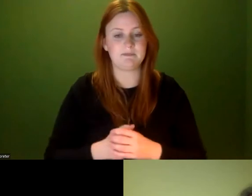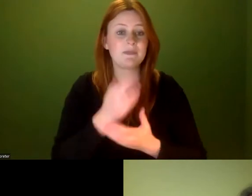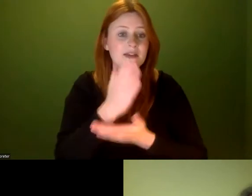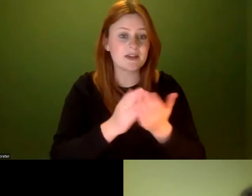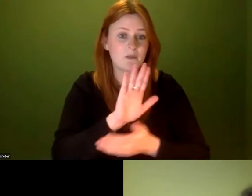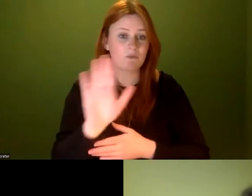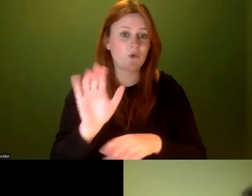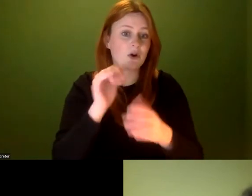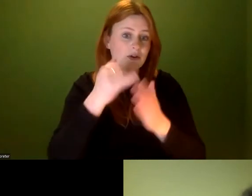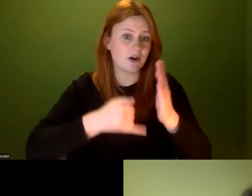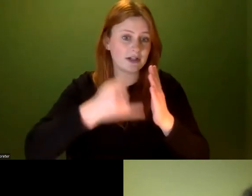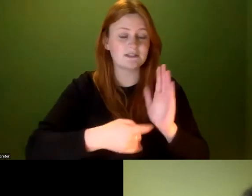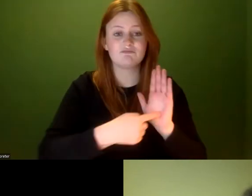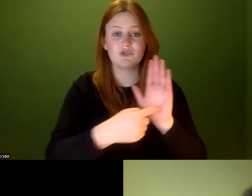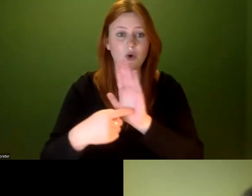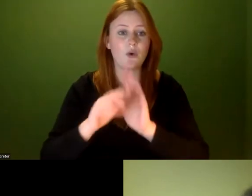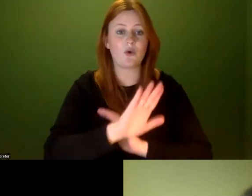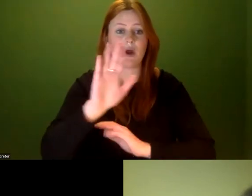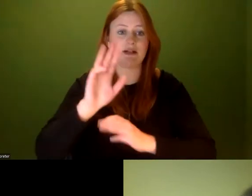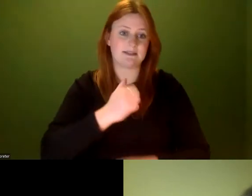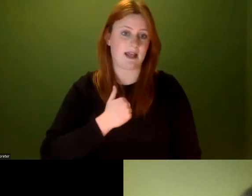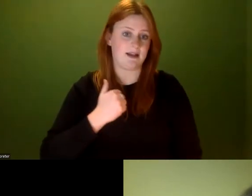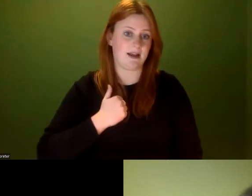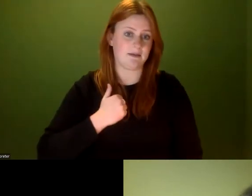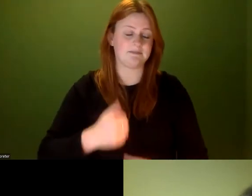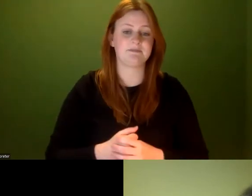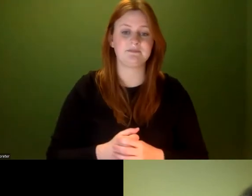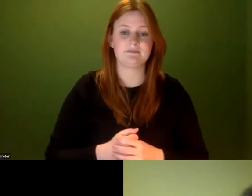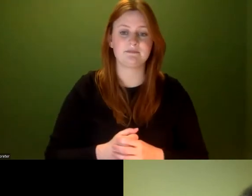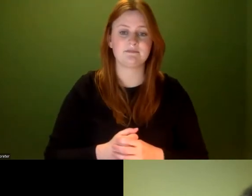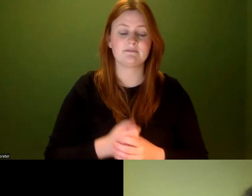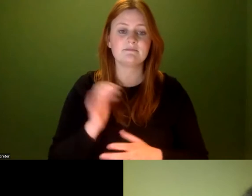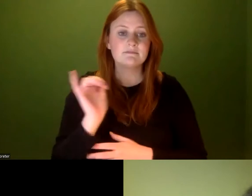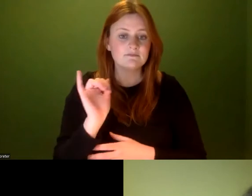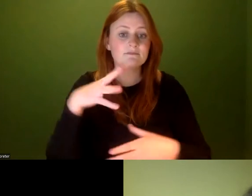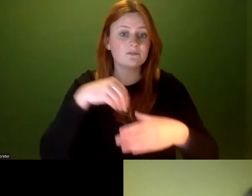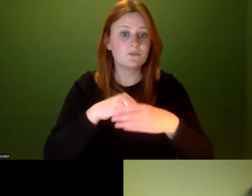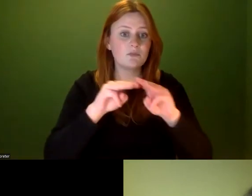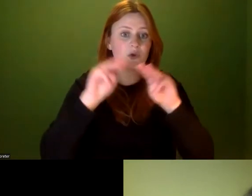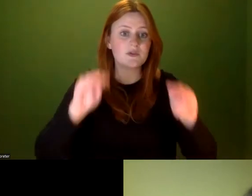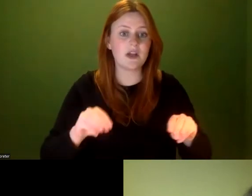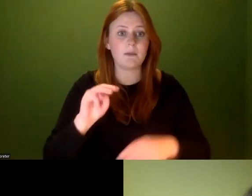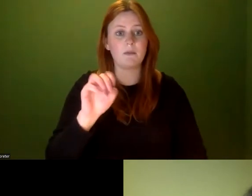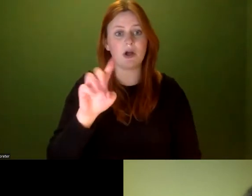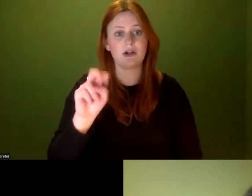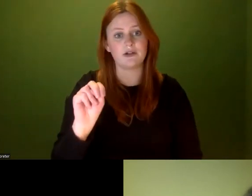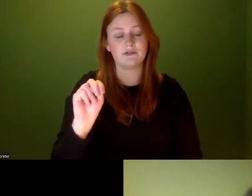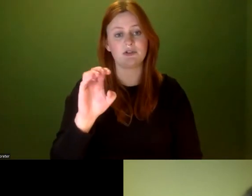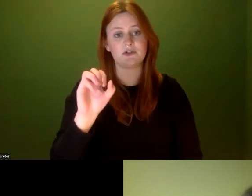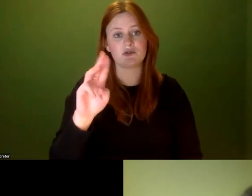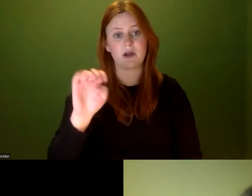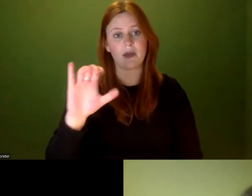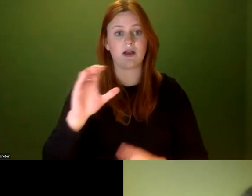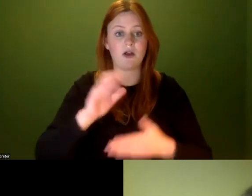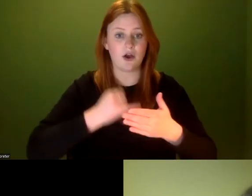Canada. Her works are represented in numerous collections, including the Museum of Modern Ceramic Art in Gifu, Japan, the